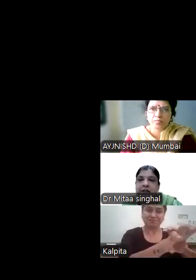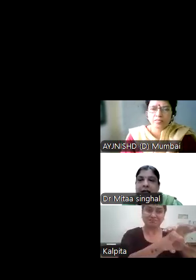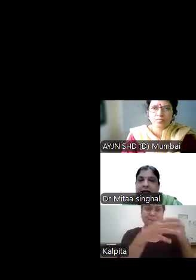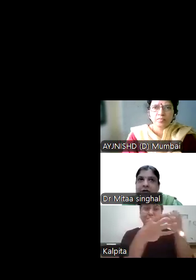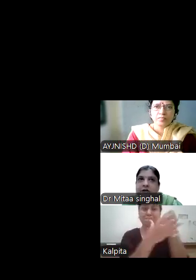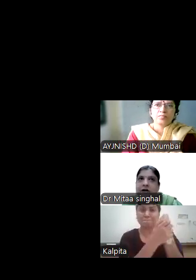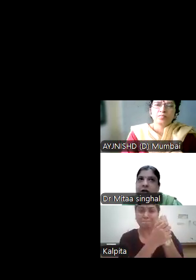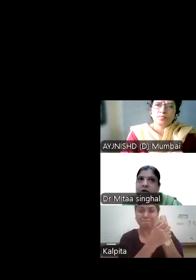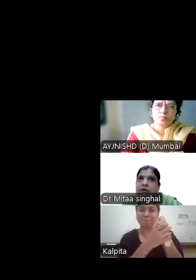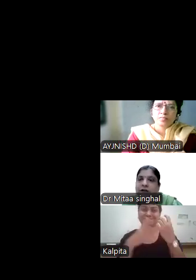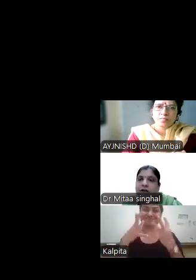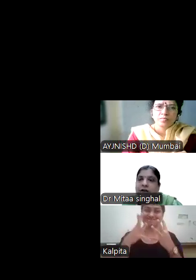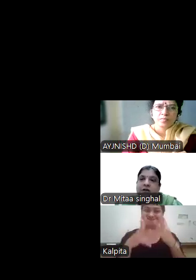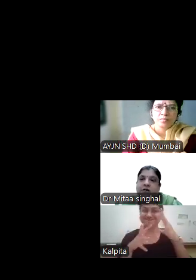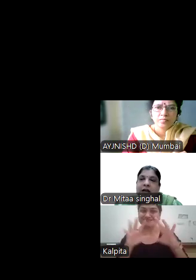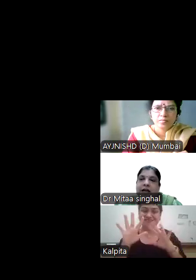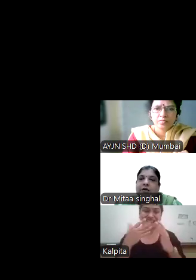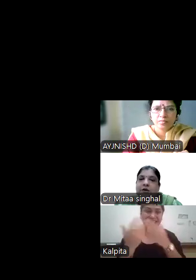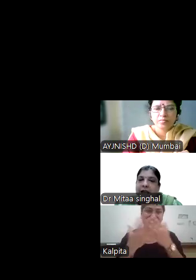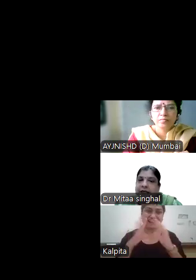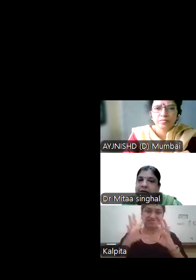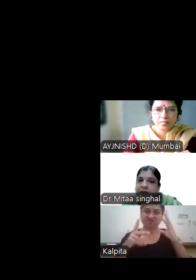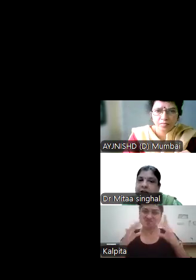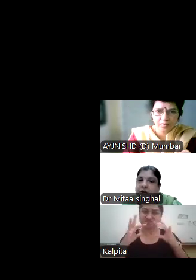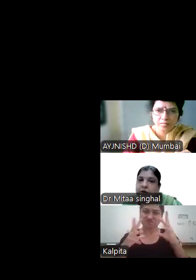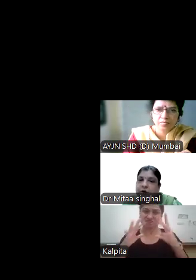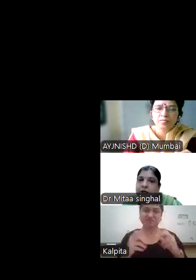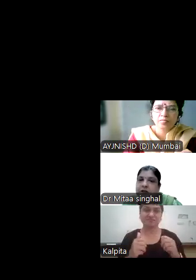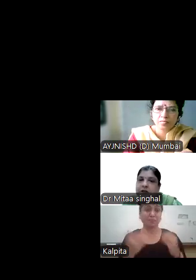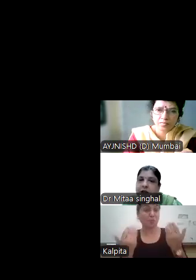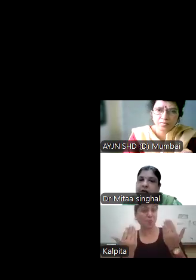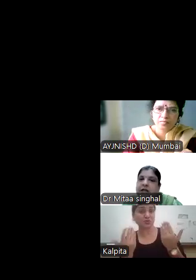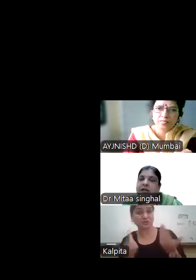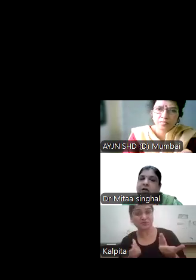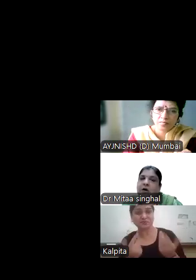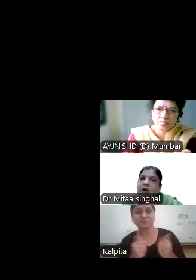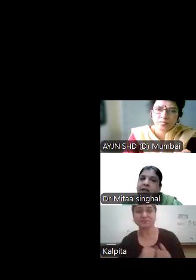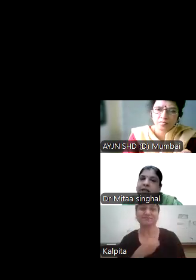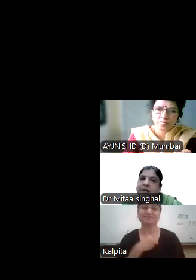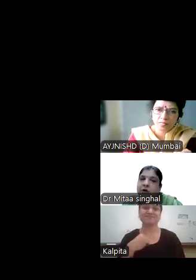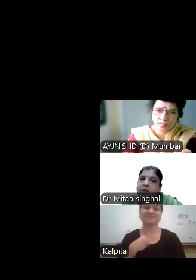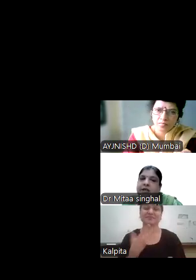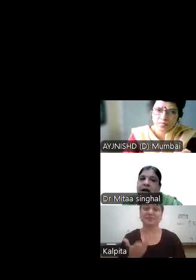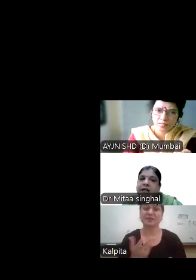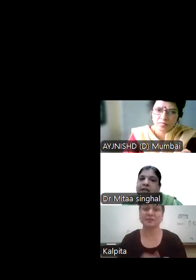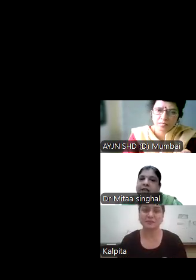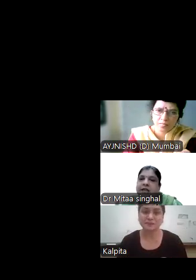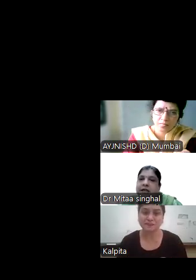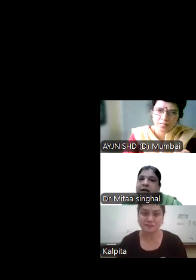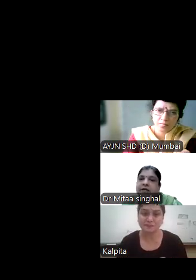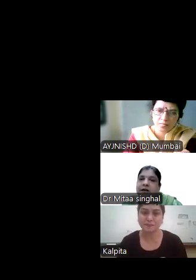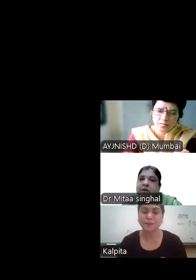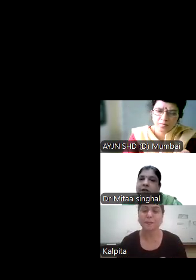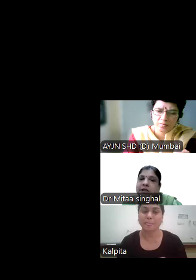hand functions like if he's trying to feed himself or if he's trying to write if he's a school going child. So all these motor